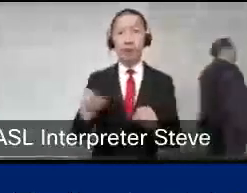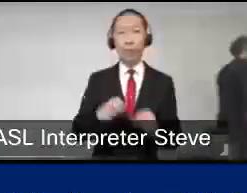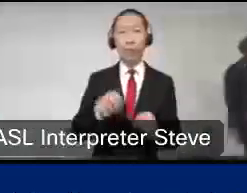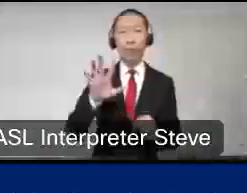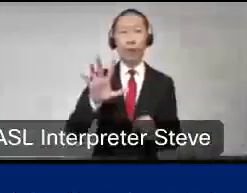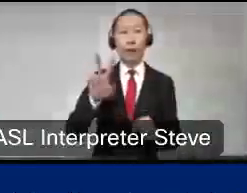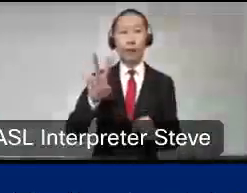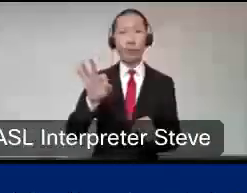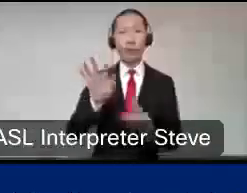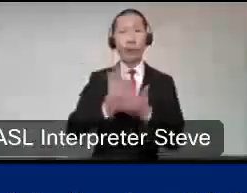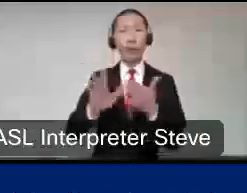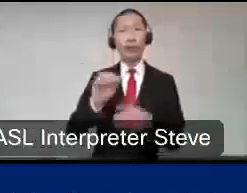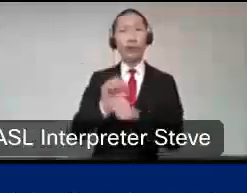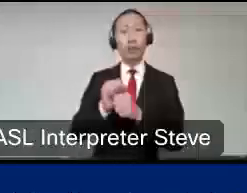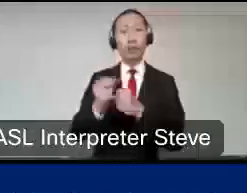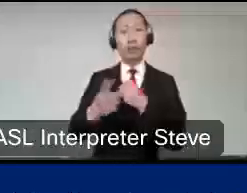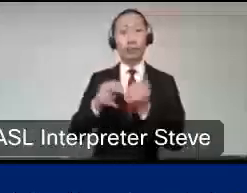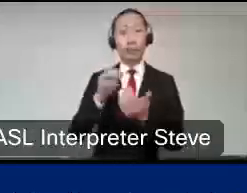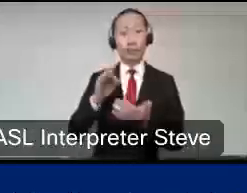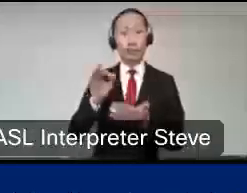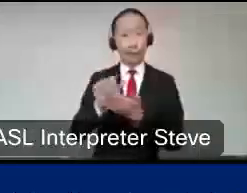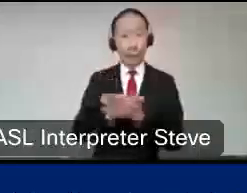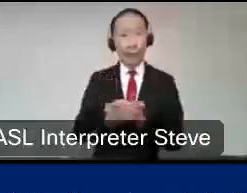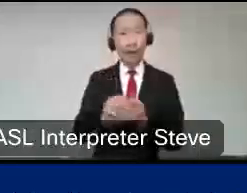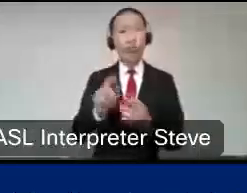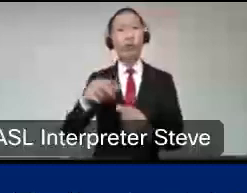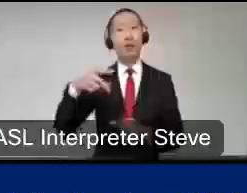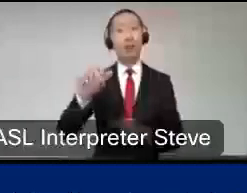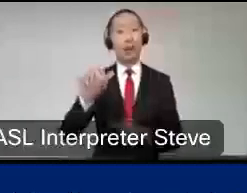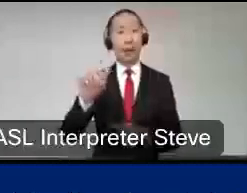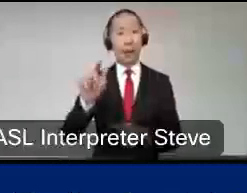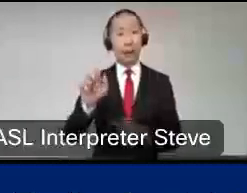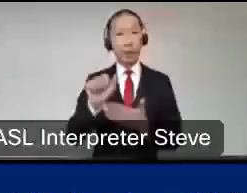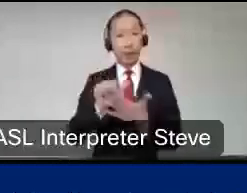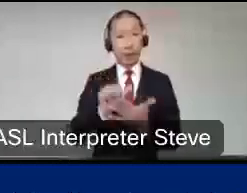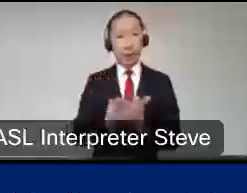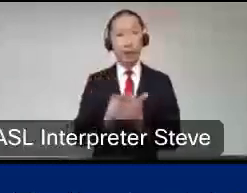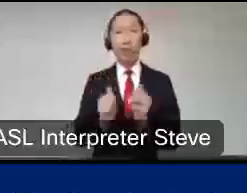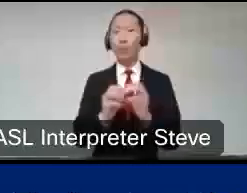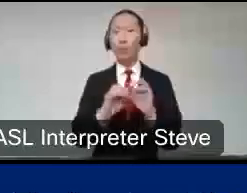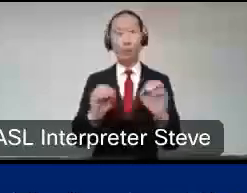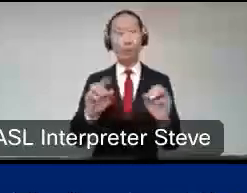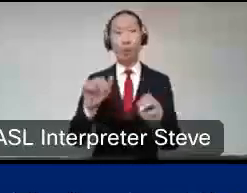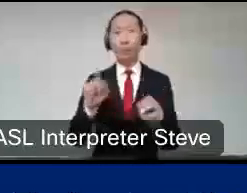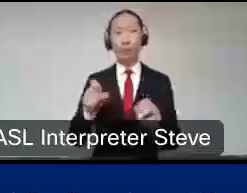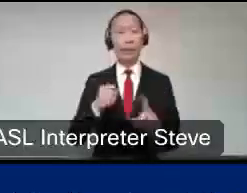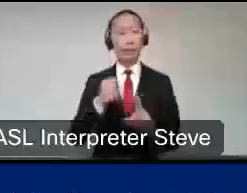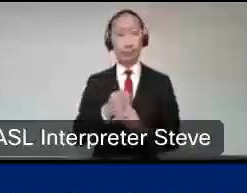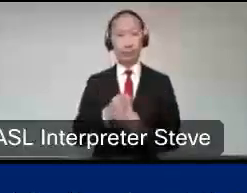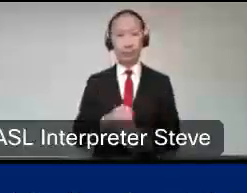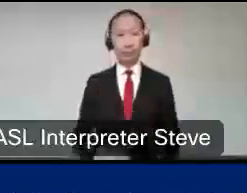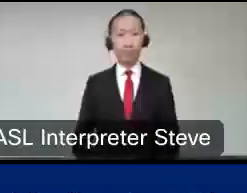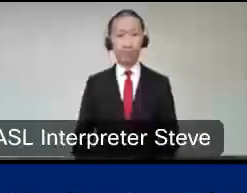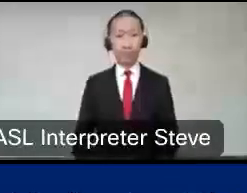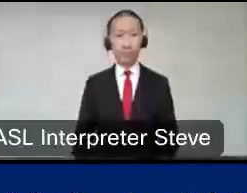529 college and career savings account into a PA ABLE account with no tax implications.